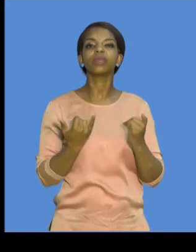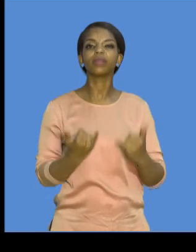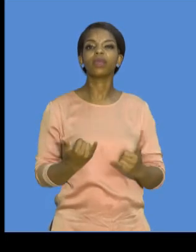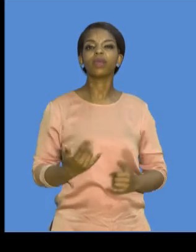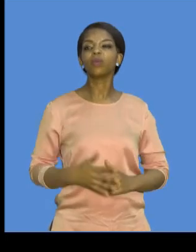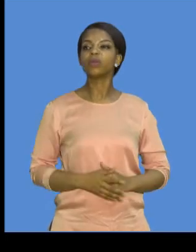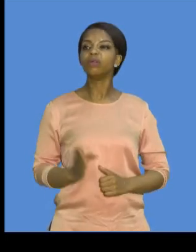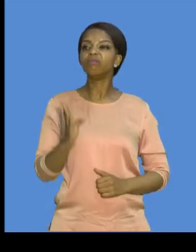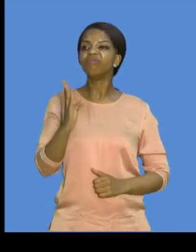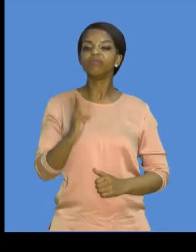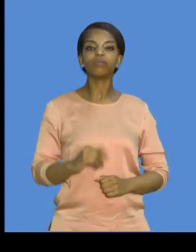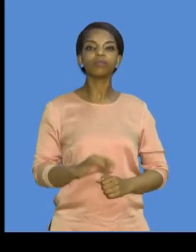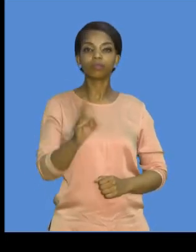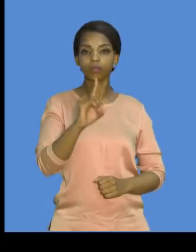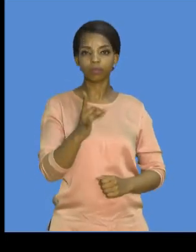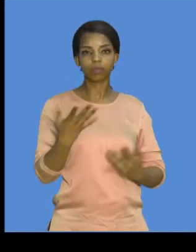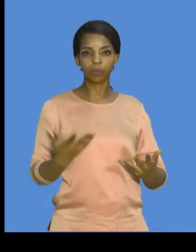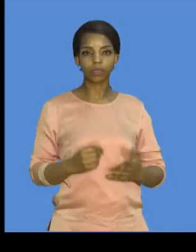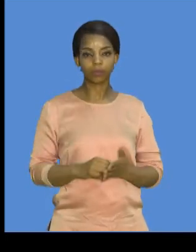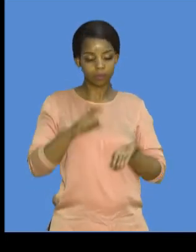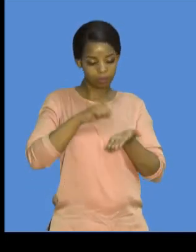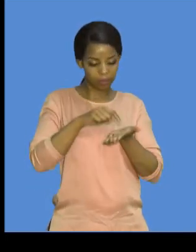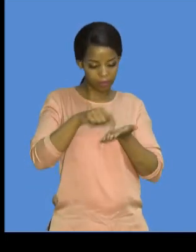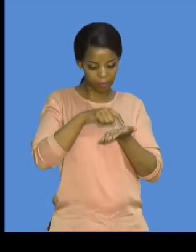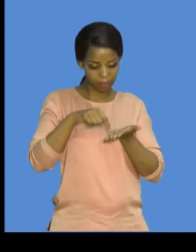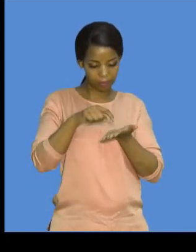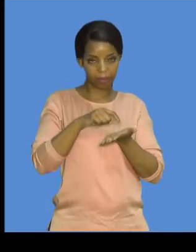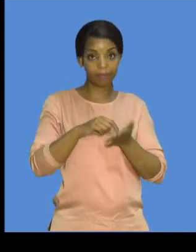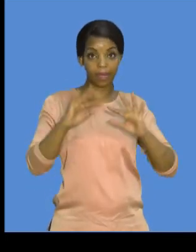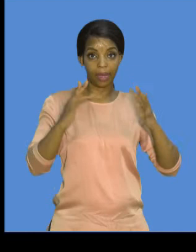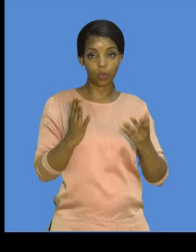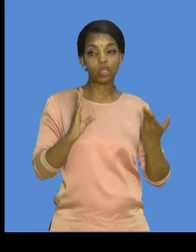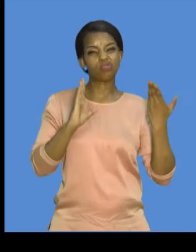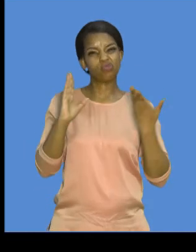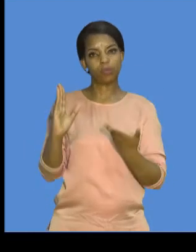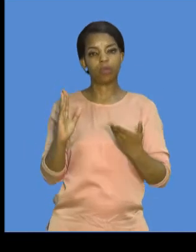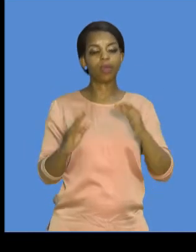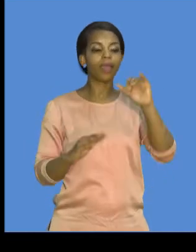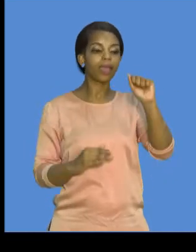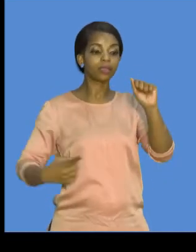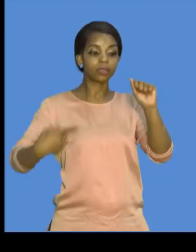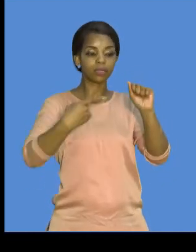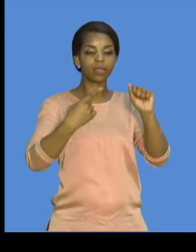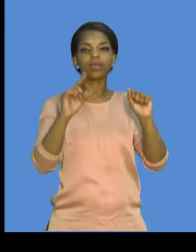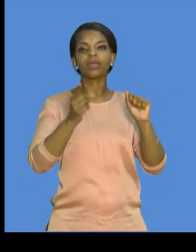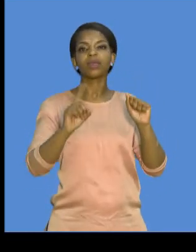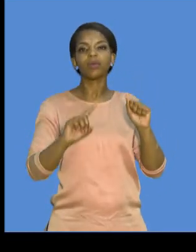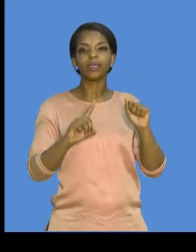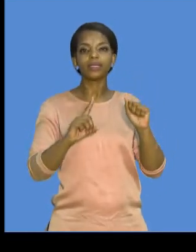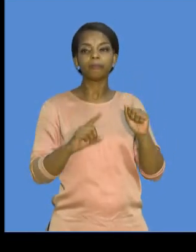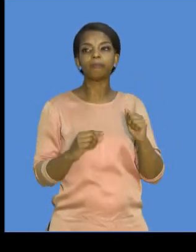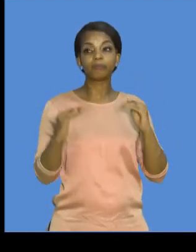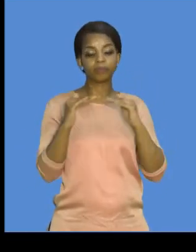of mathematics, now the formula or the equation for this will look something like this. A is equals to